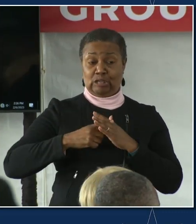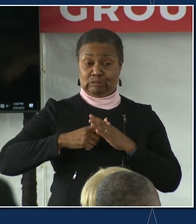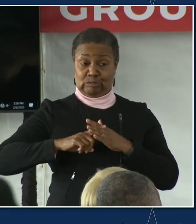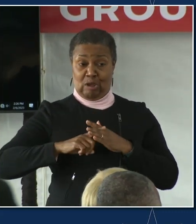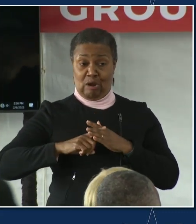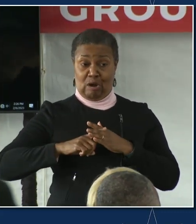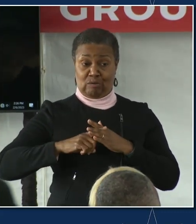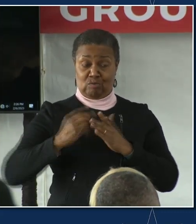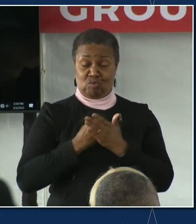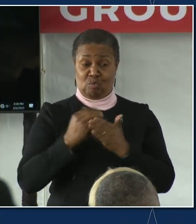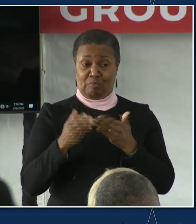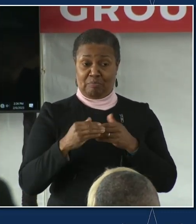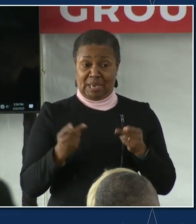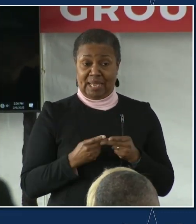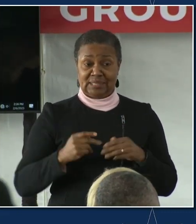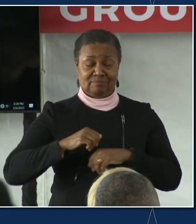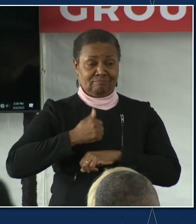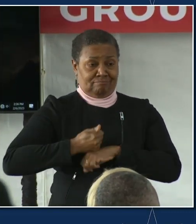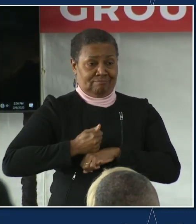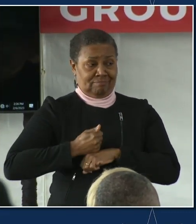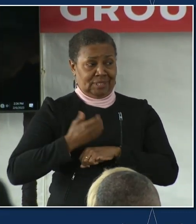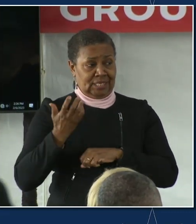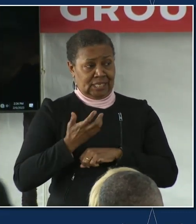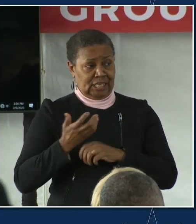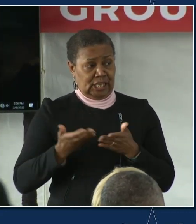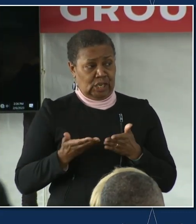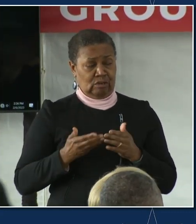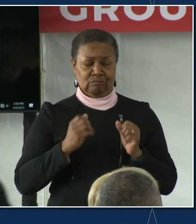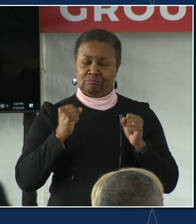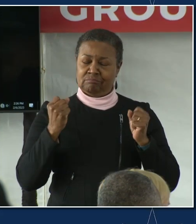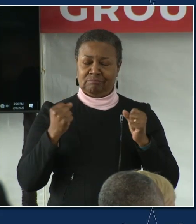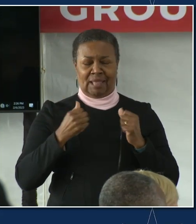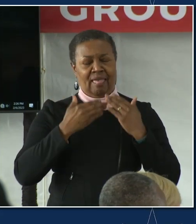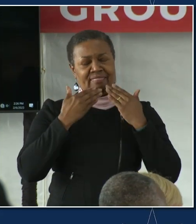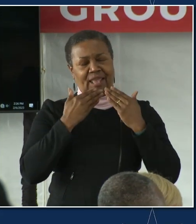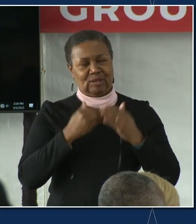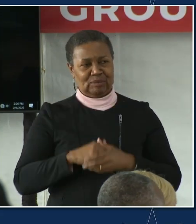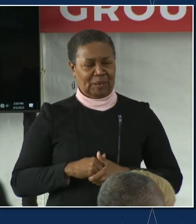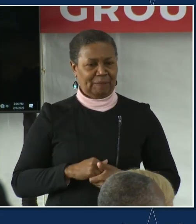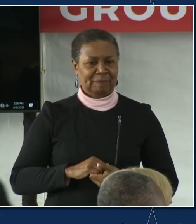here, it's a tremendous, tremendous thing. So thank you so much.